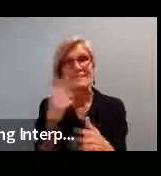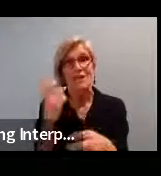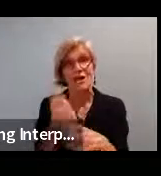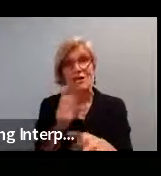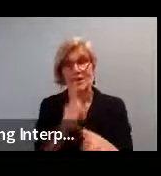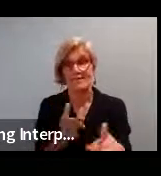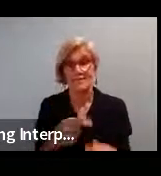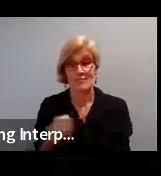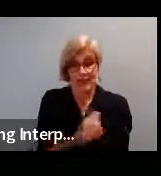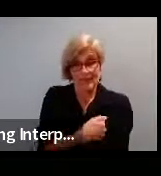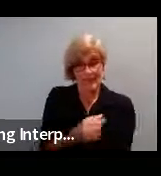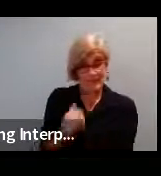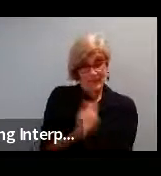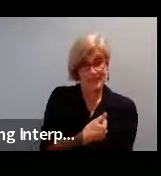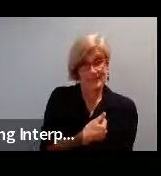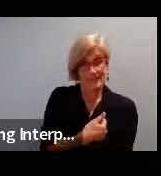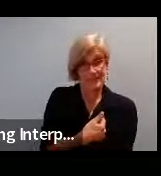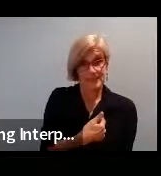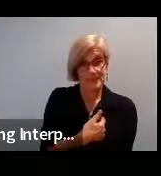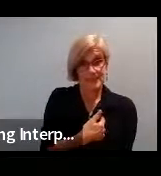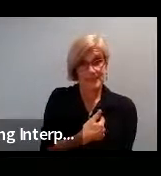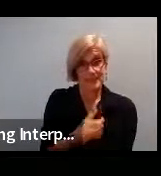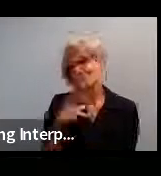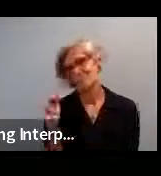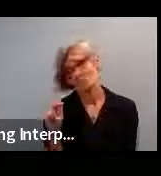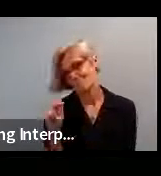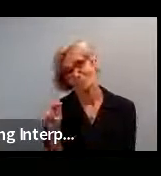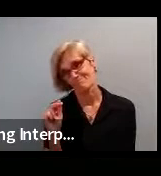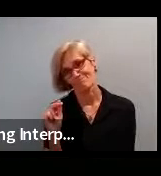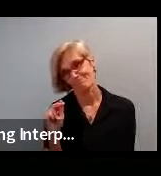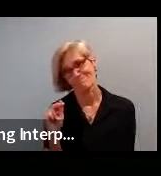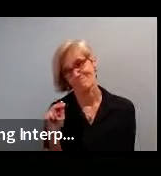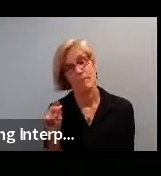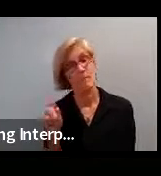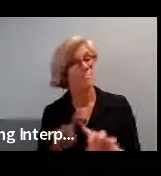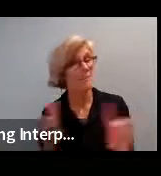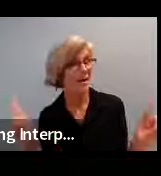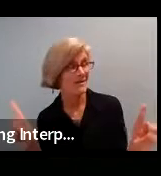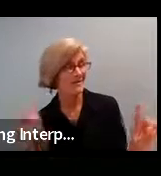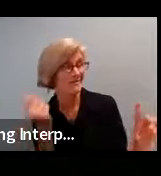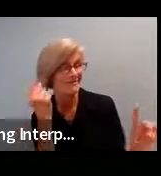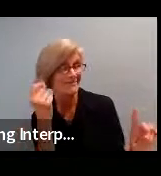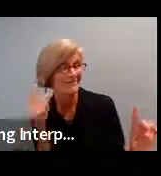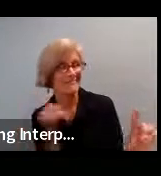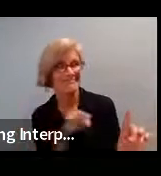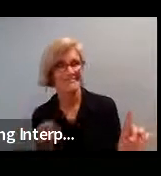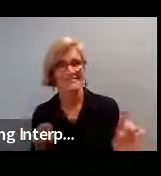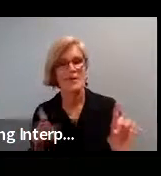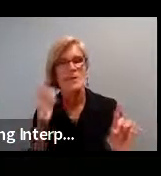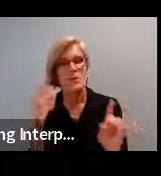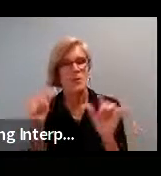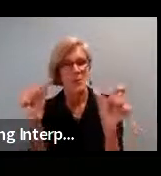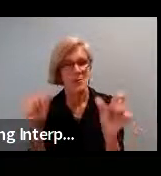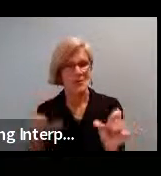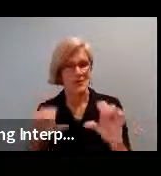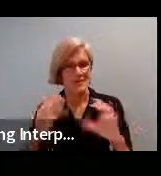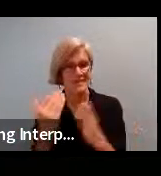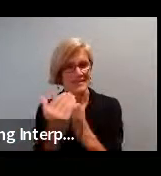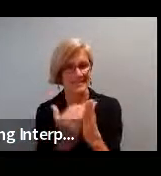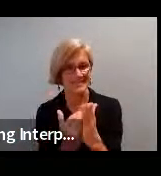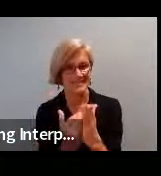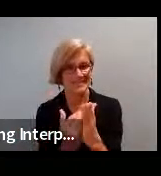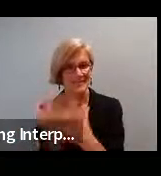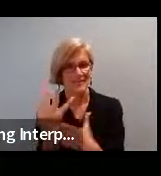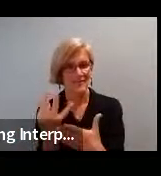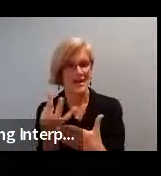On our end, the answer would be no, but the class list will be posted on the Friday before